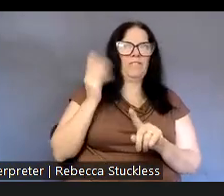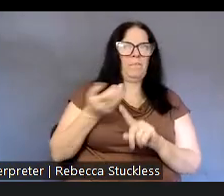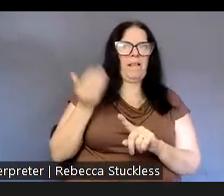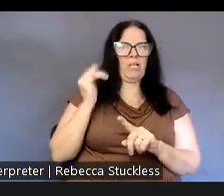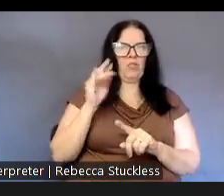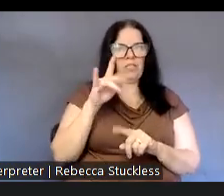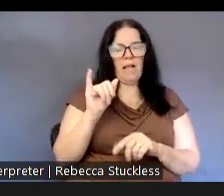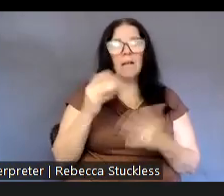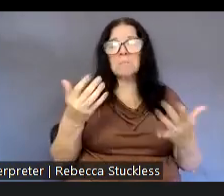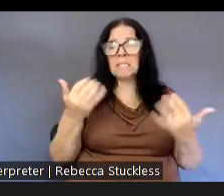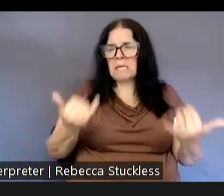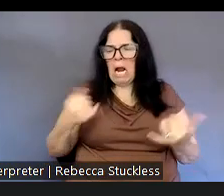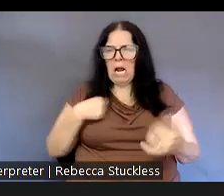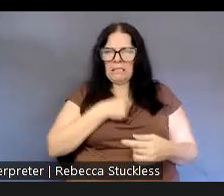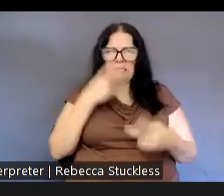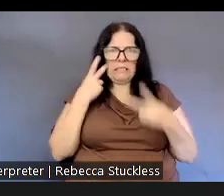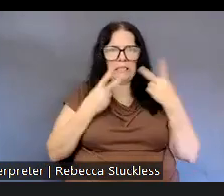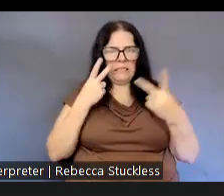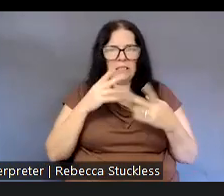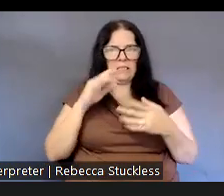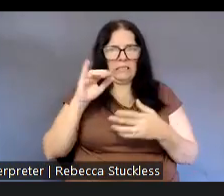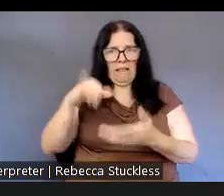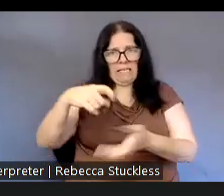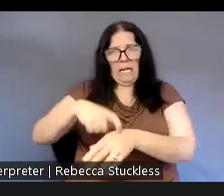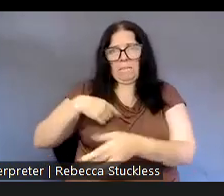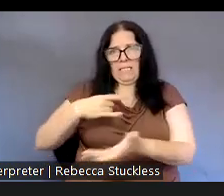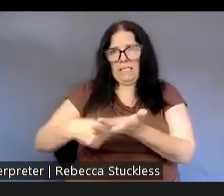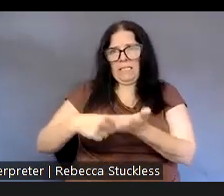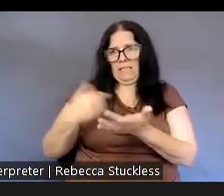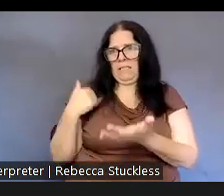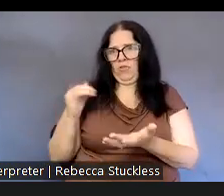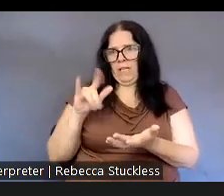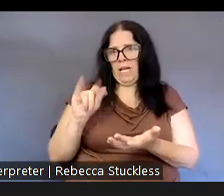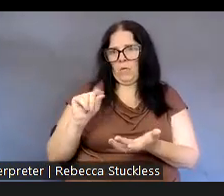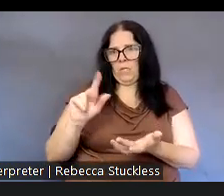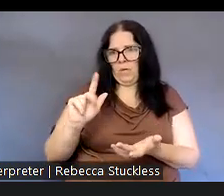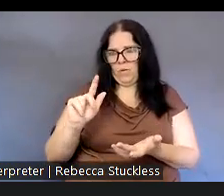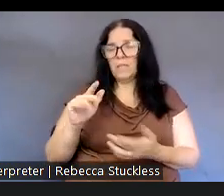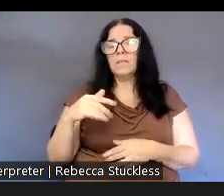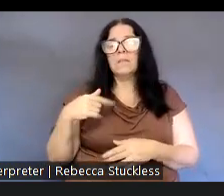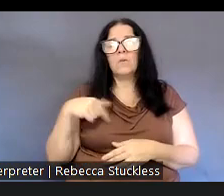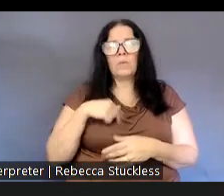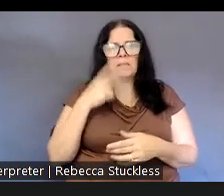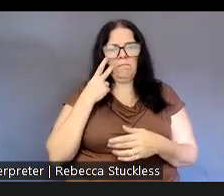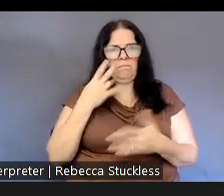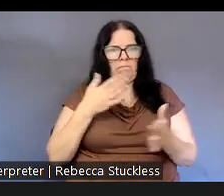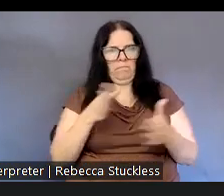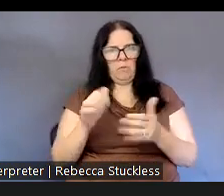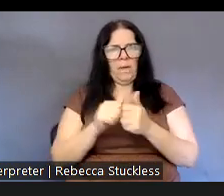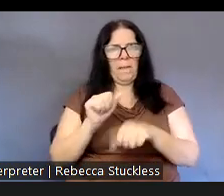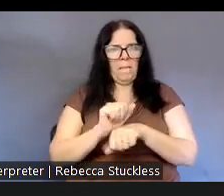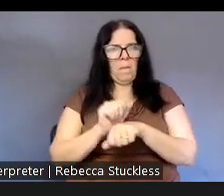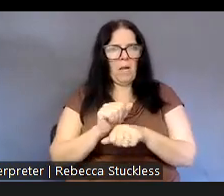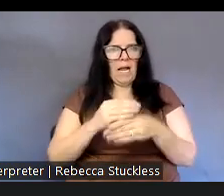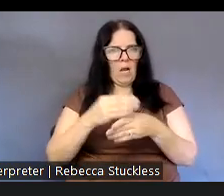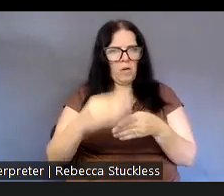concerning trend that we discussed then with implications for employment outcomes was what had seemed